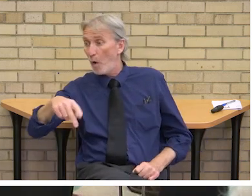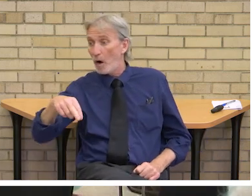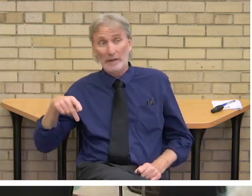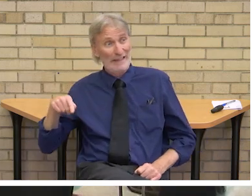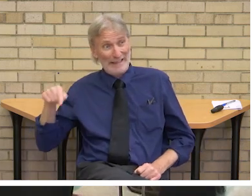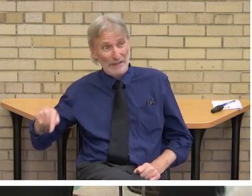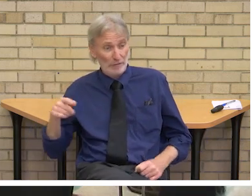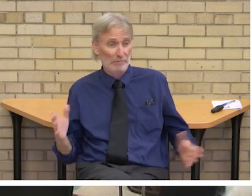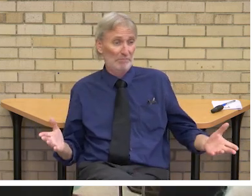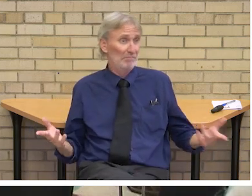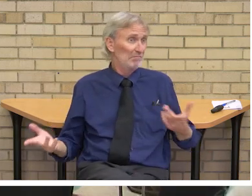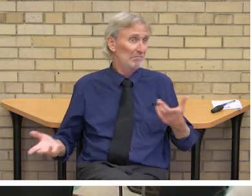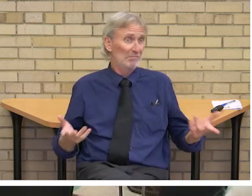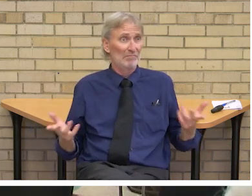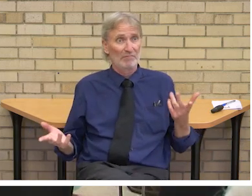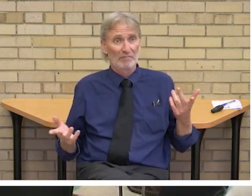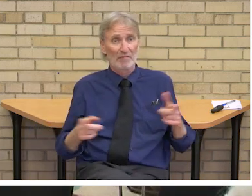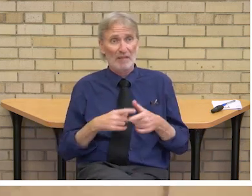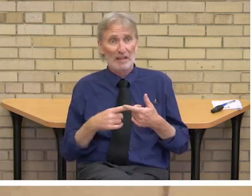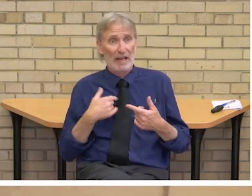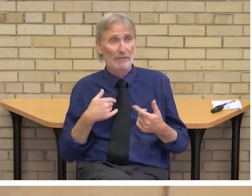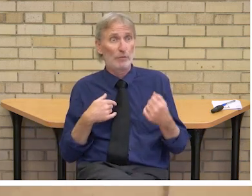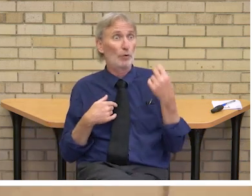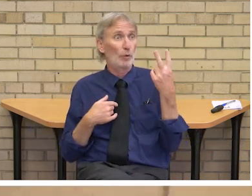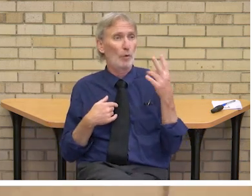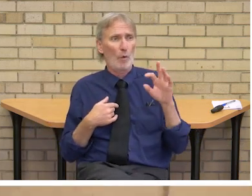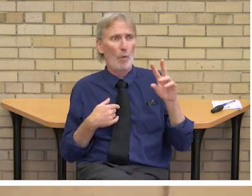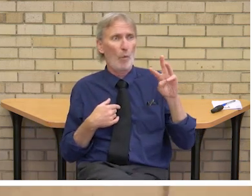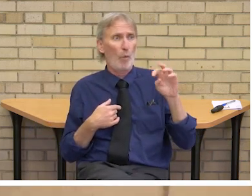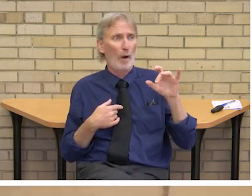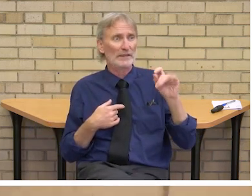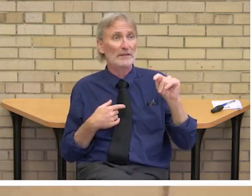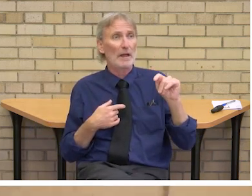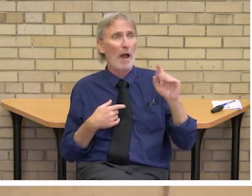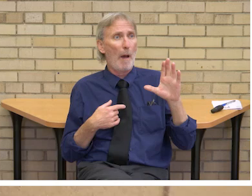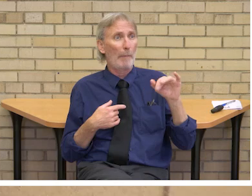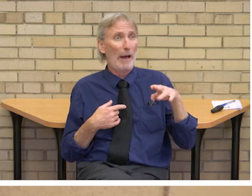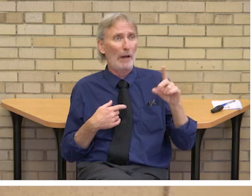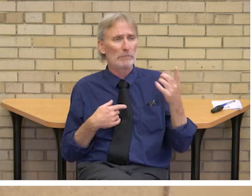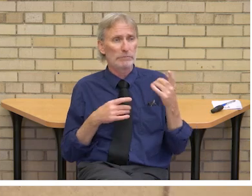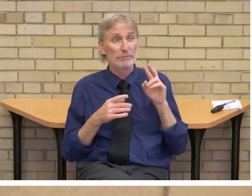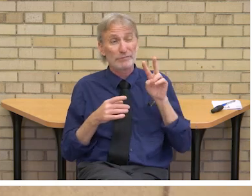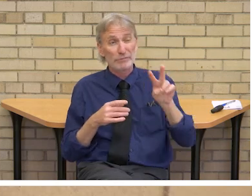eliminate the, and then get two westbound lanes? Yeah, the question about,